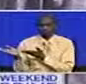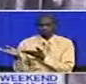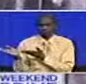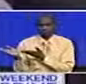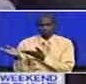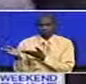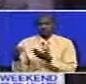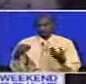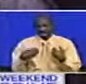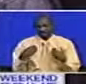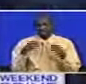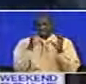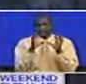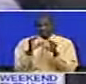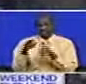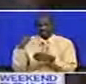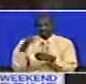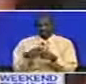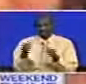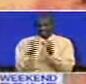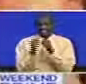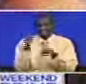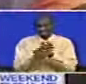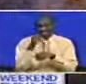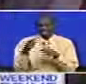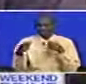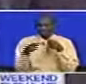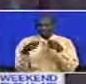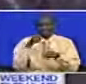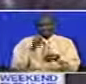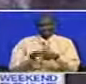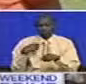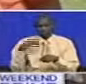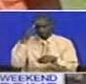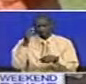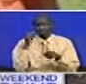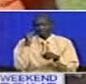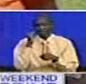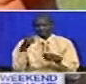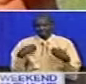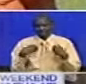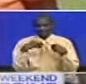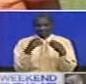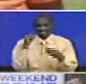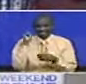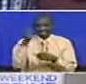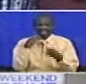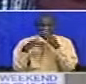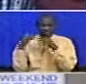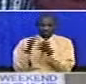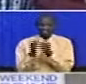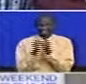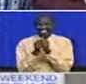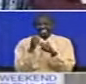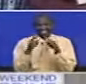The whirlwind campaigns lasting only 10 days are probably the shortest time window that politicians have ever been given in Kenya's history. On